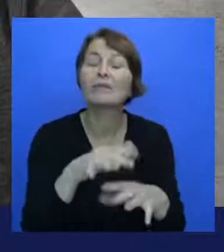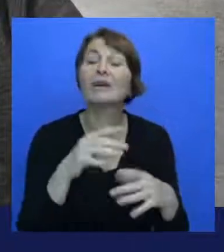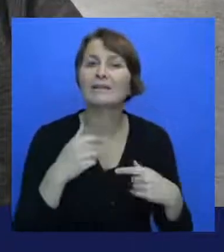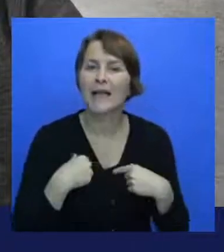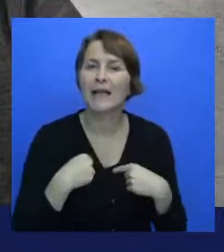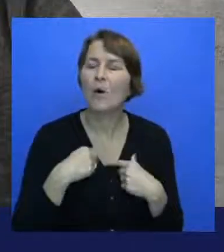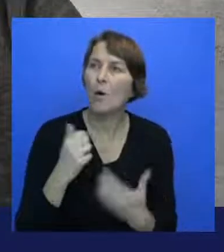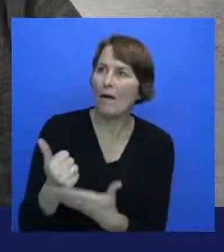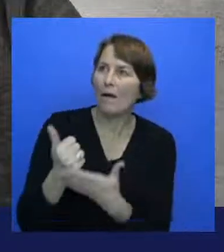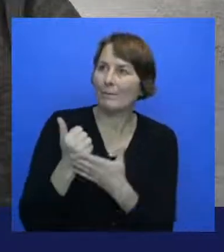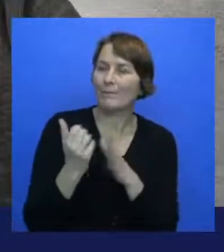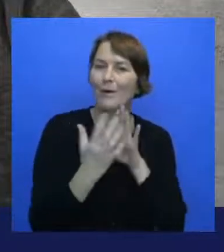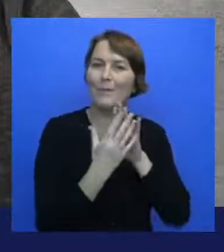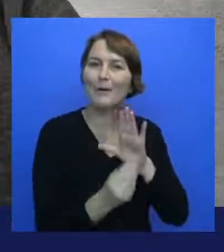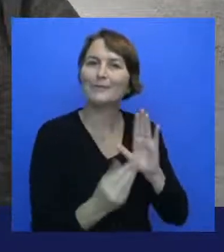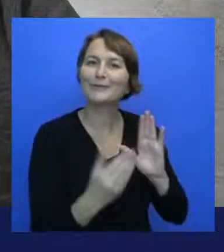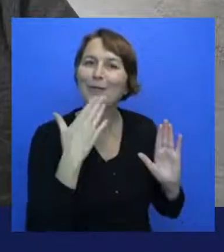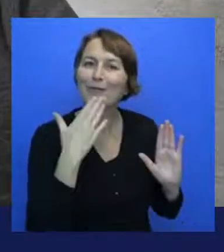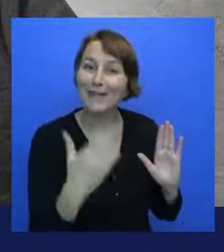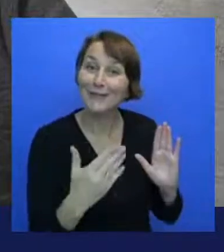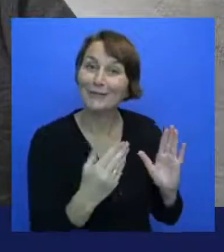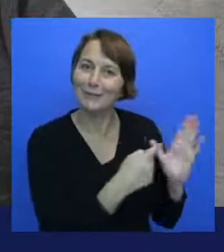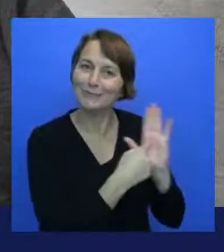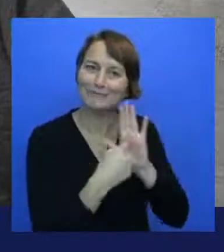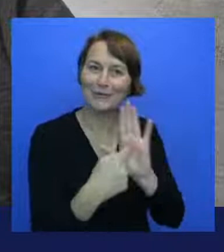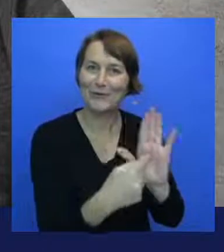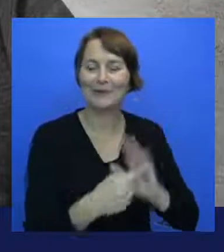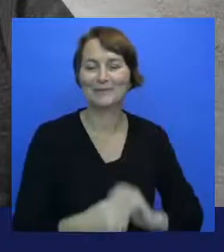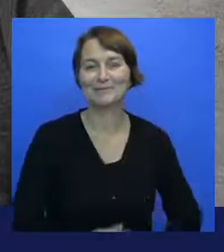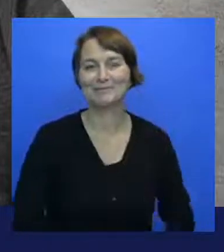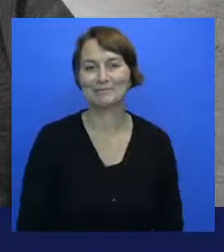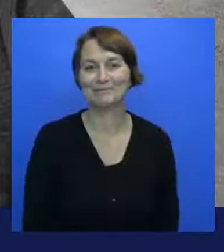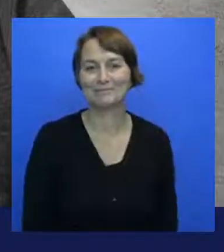things. So thanks, Seth, for sharing that with us.